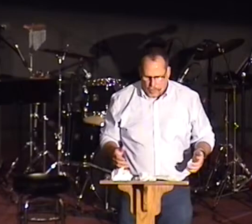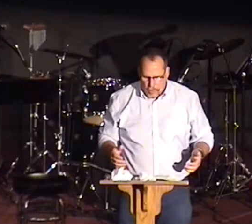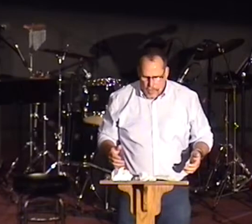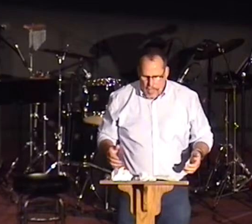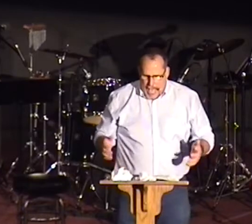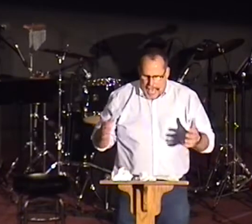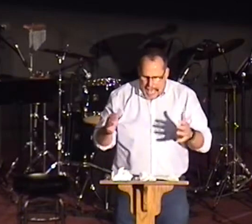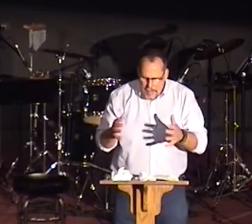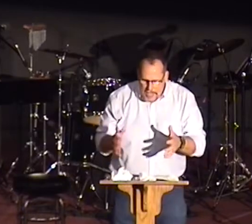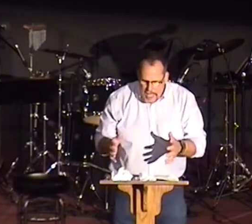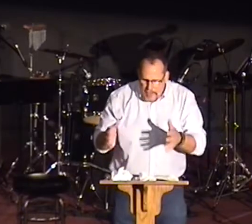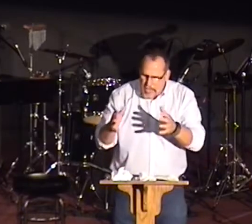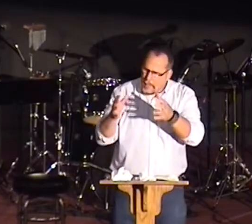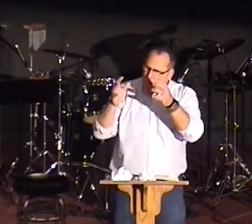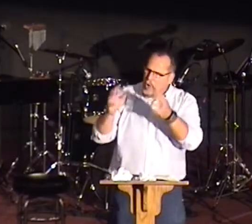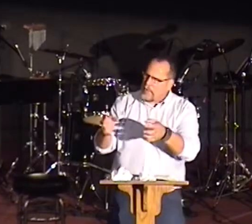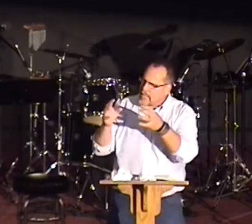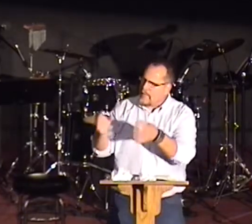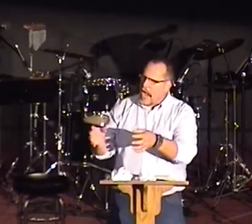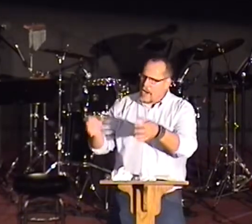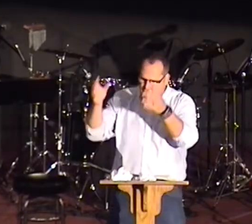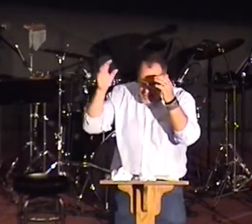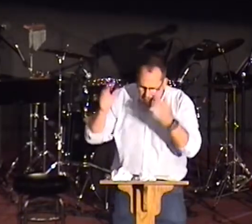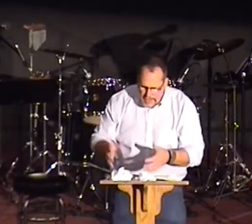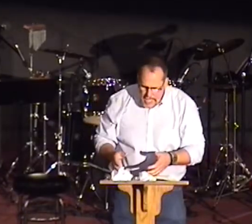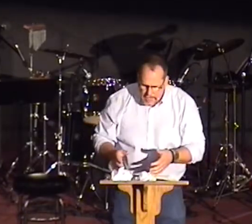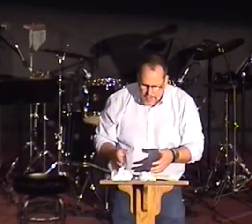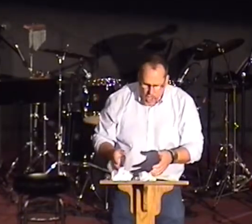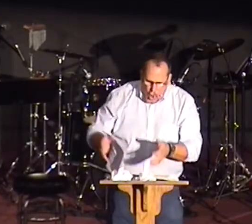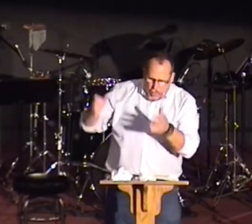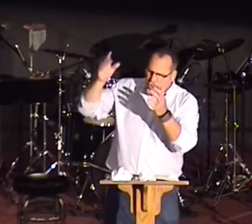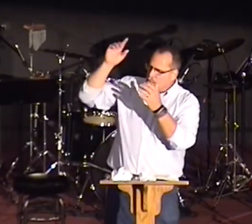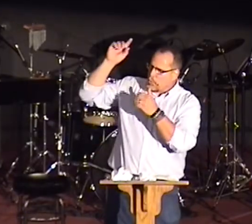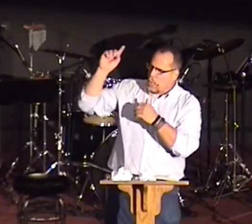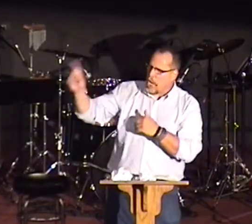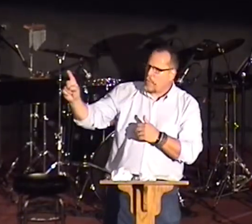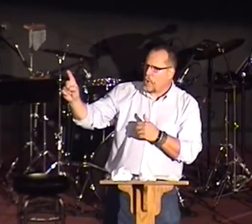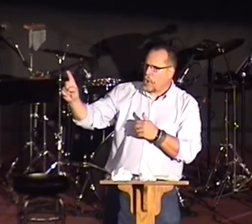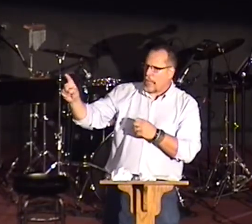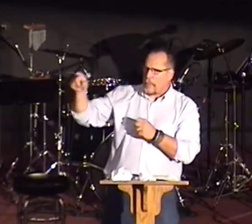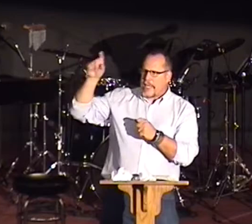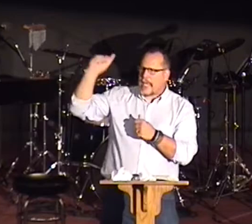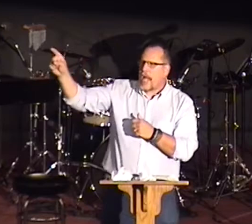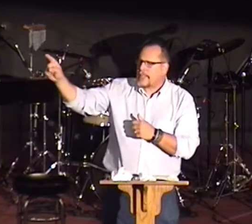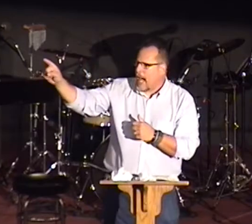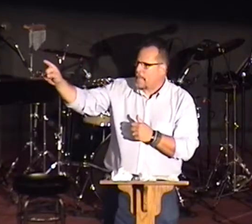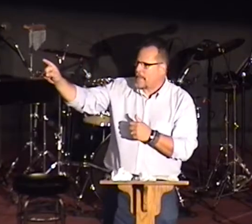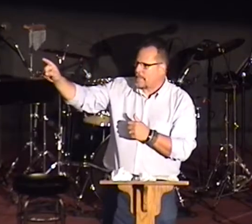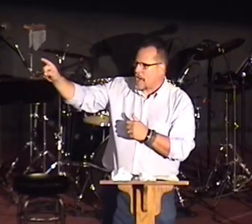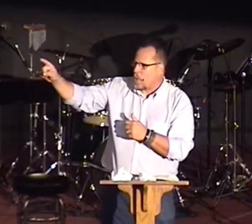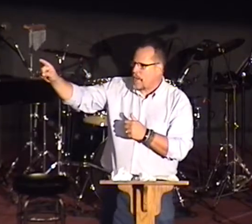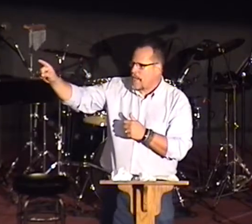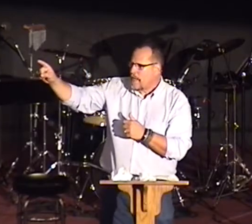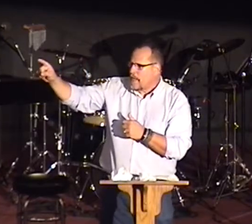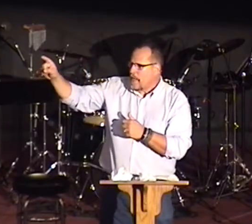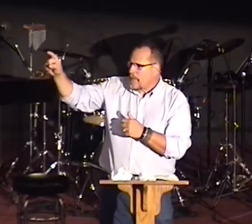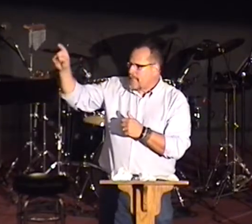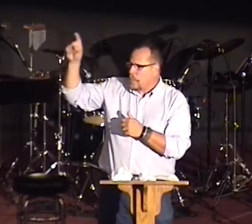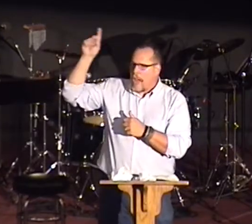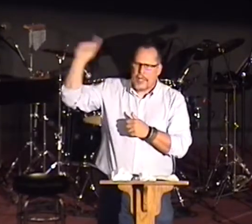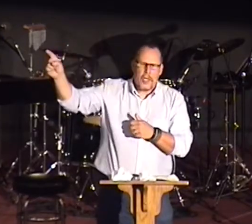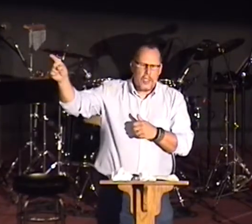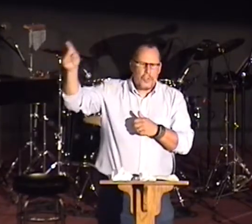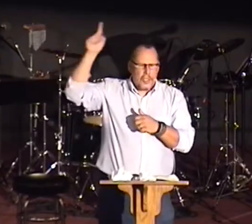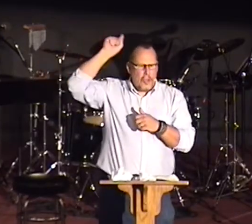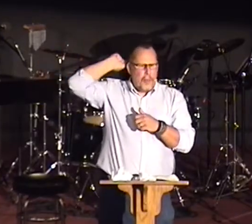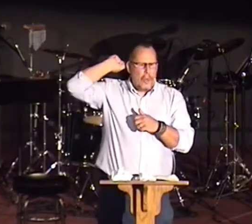people. Adam and Eve in a perfect environment, get this, with just one rule. And we get on top of them, don't we? We say,